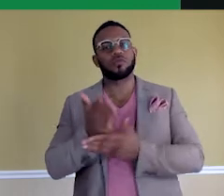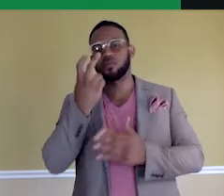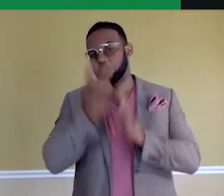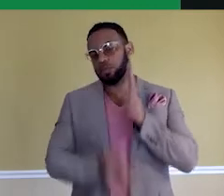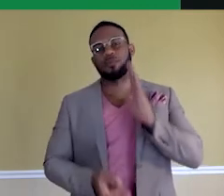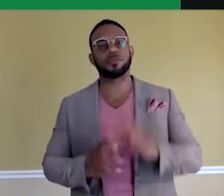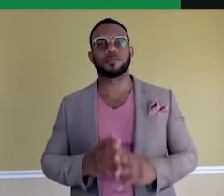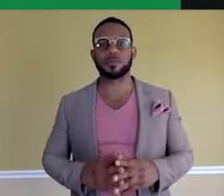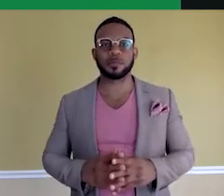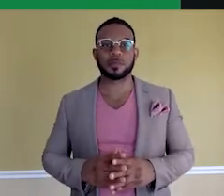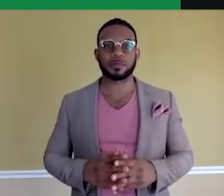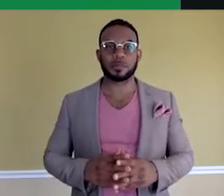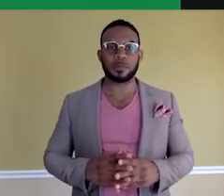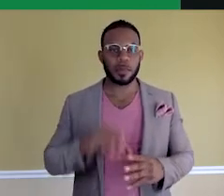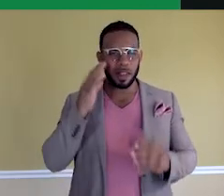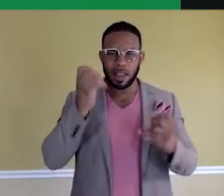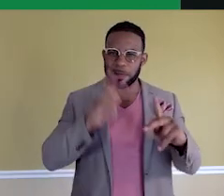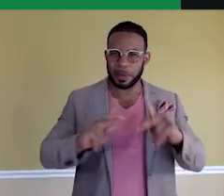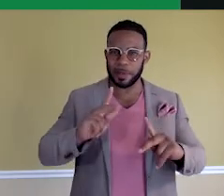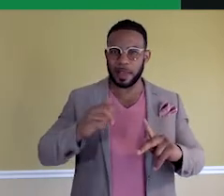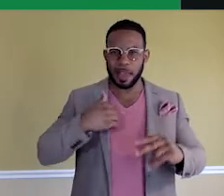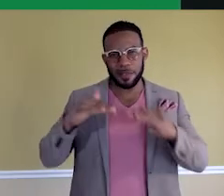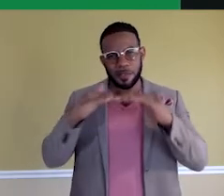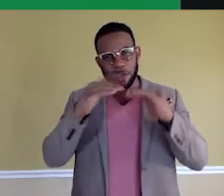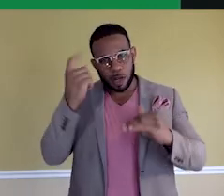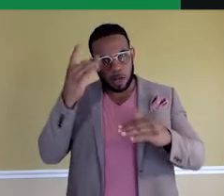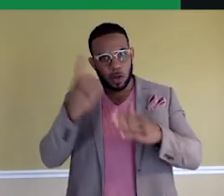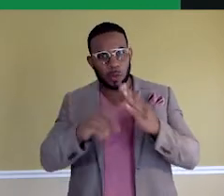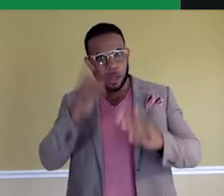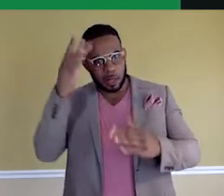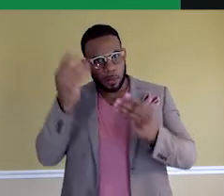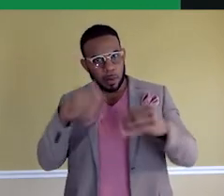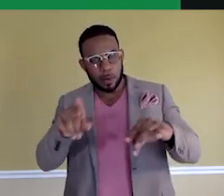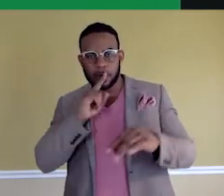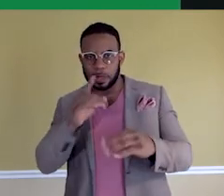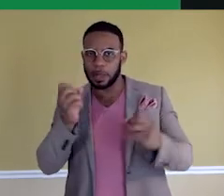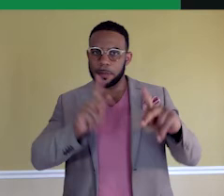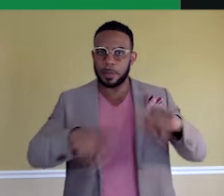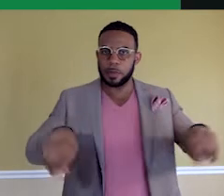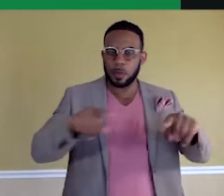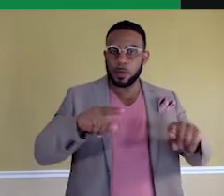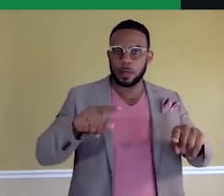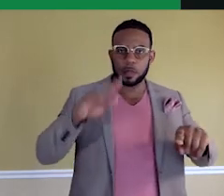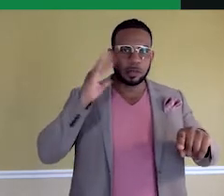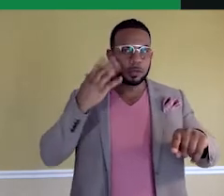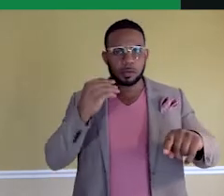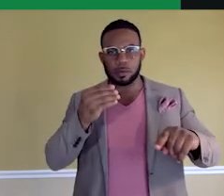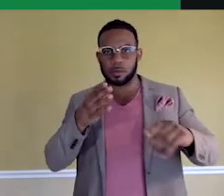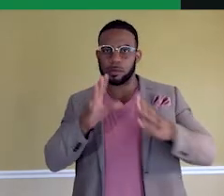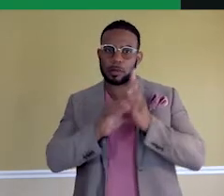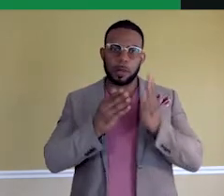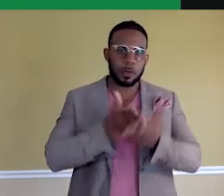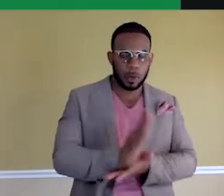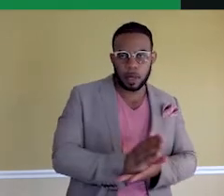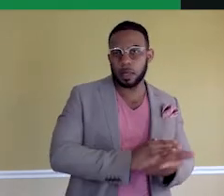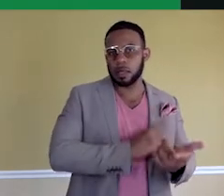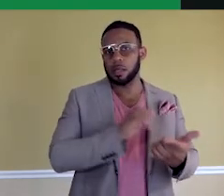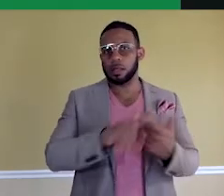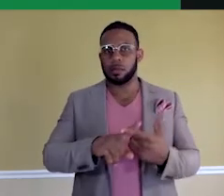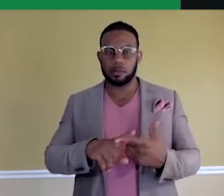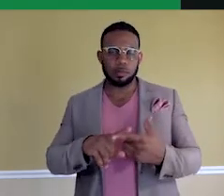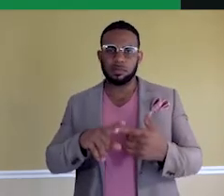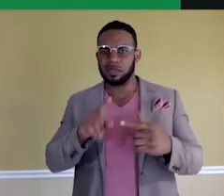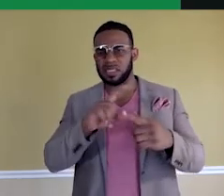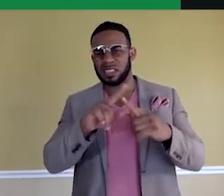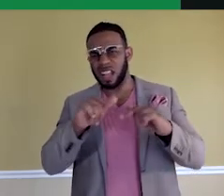it. I know a lot of people have a fair understanding of what intellectual property is. A lot of people have heard about copyrights, patents, and a lot of